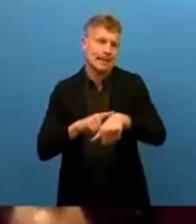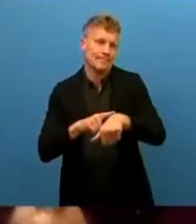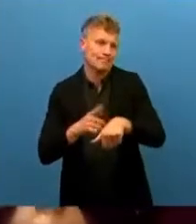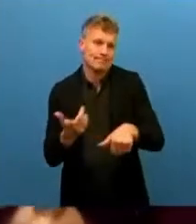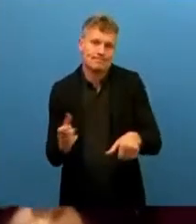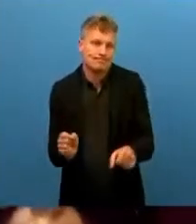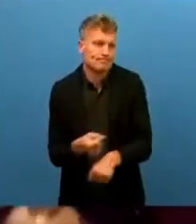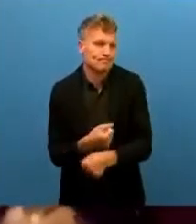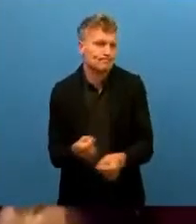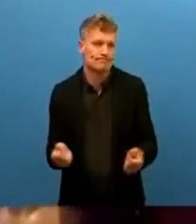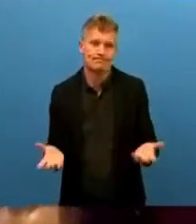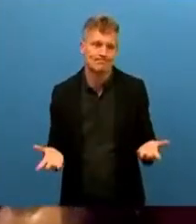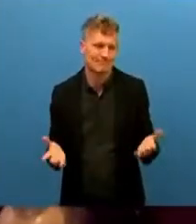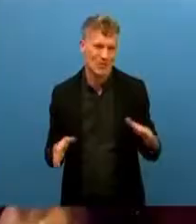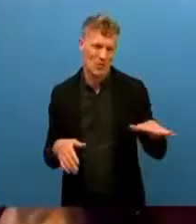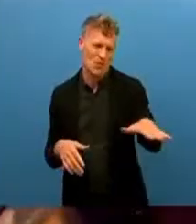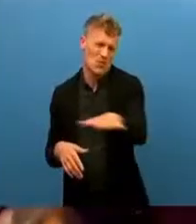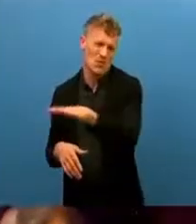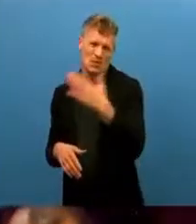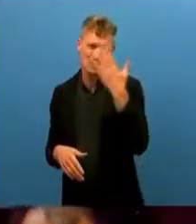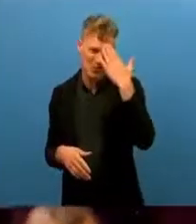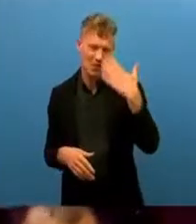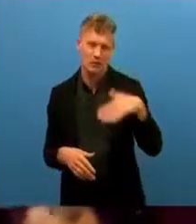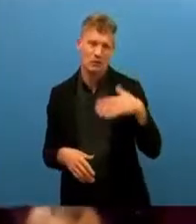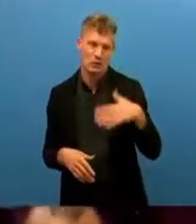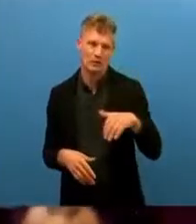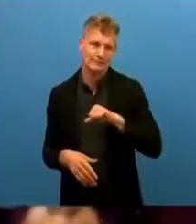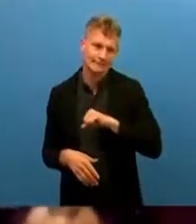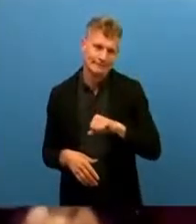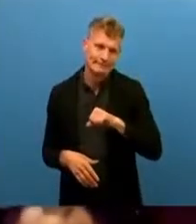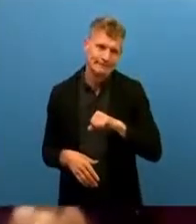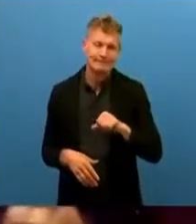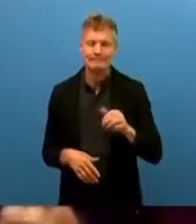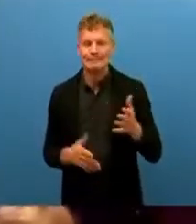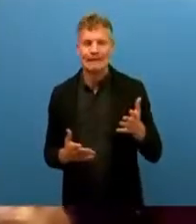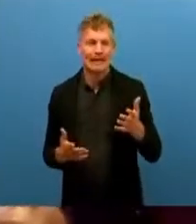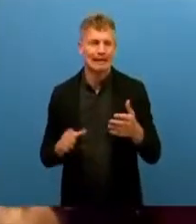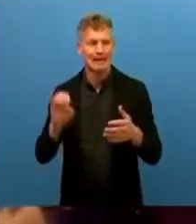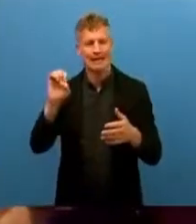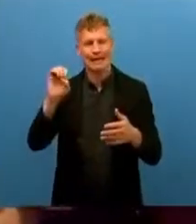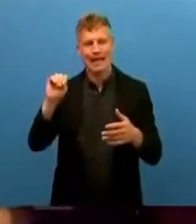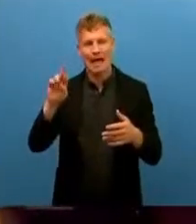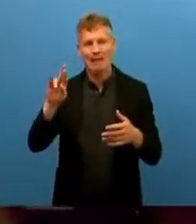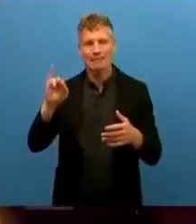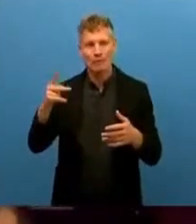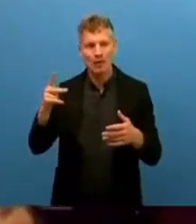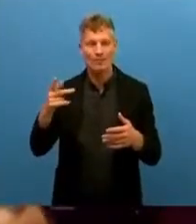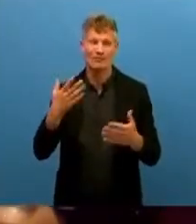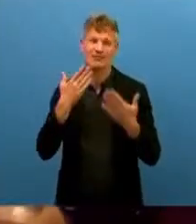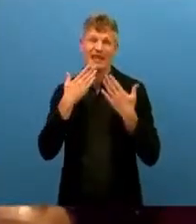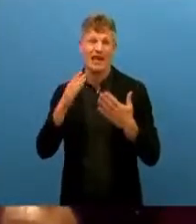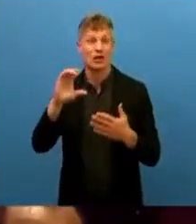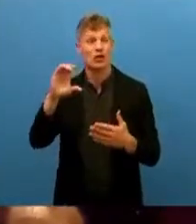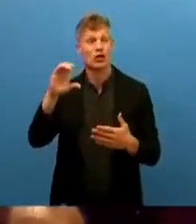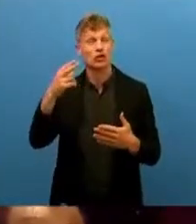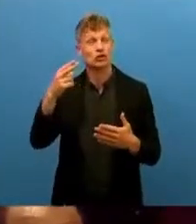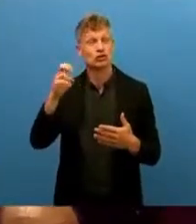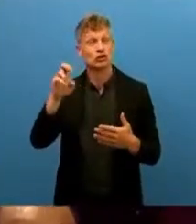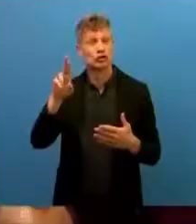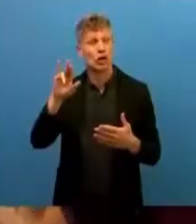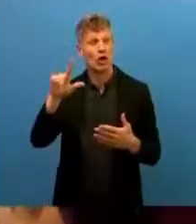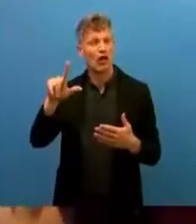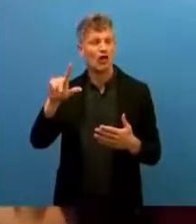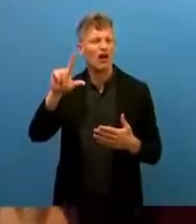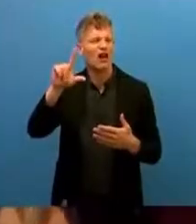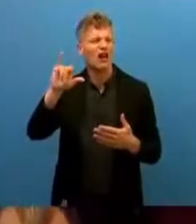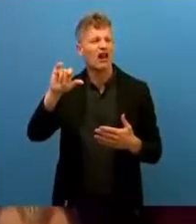as everyone in the room knows, a challenge for the expert mechanism. And thanks to Cheryl for the addition of